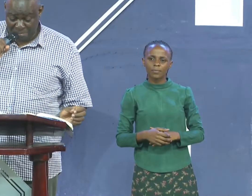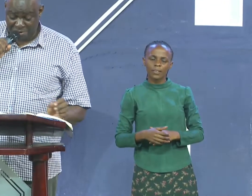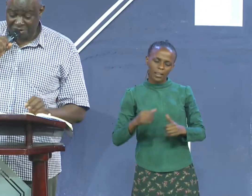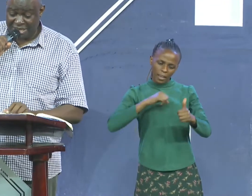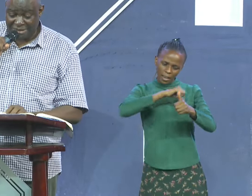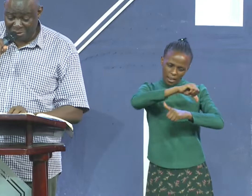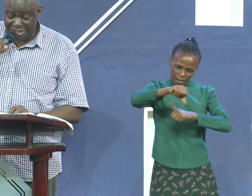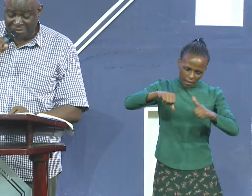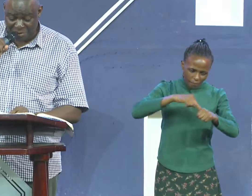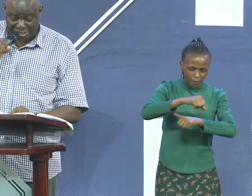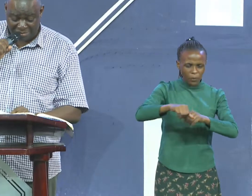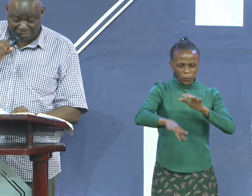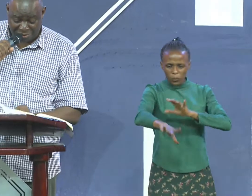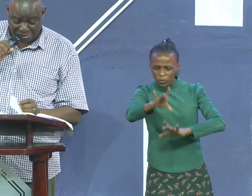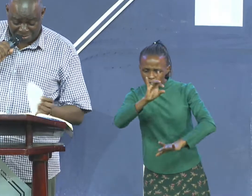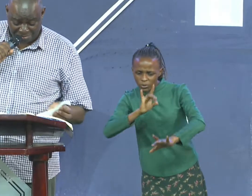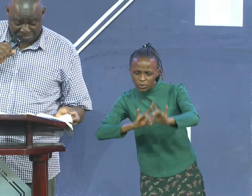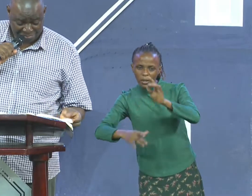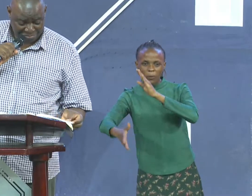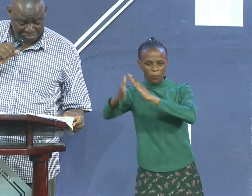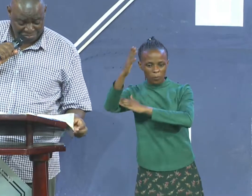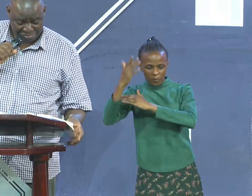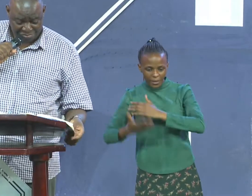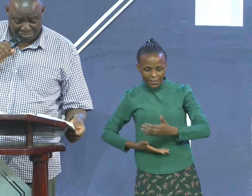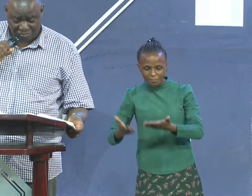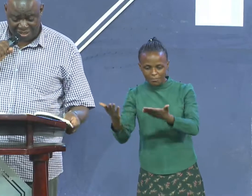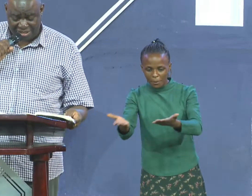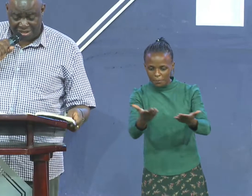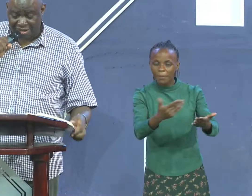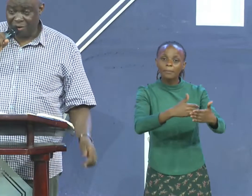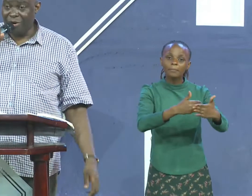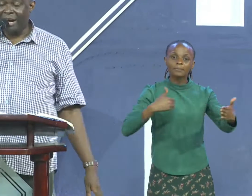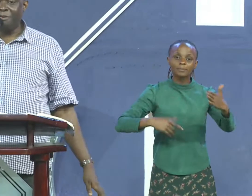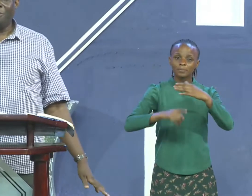about the options that the Lord is putting before you on how you are